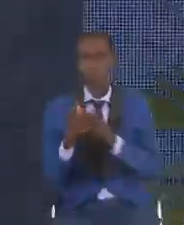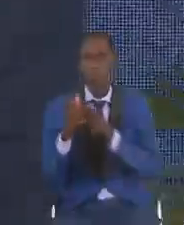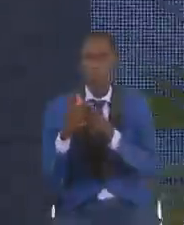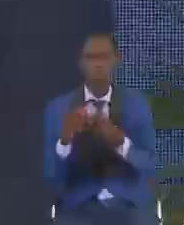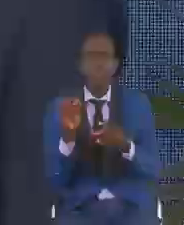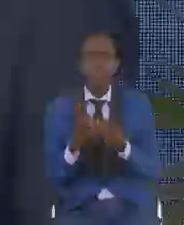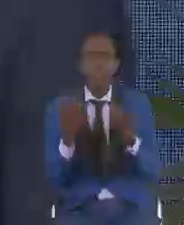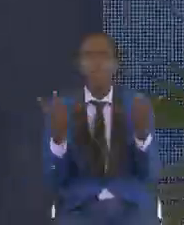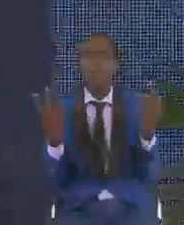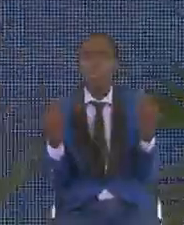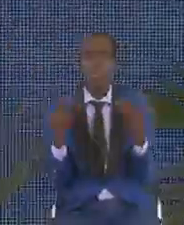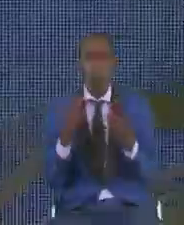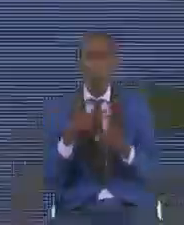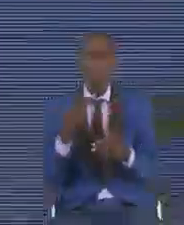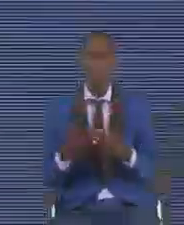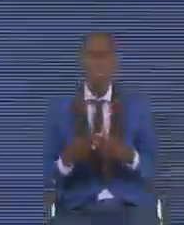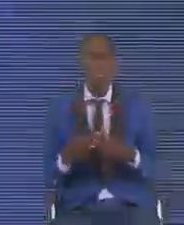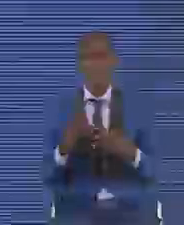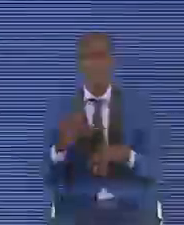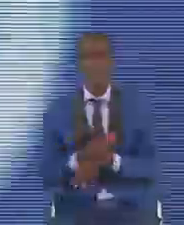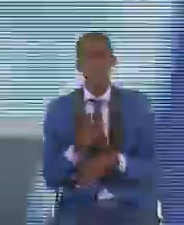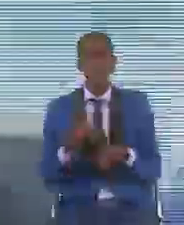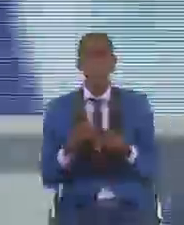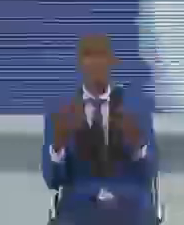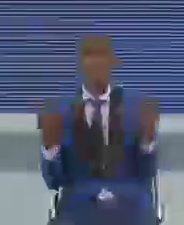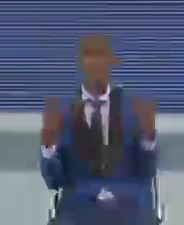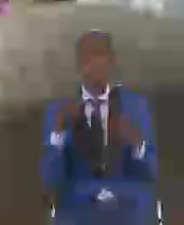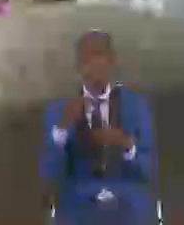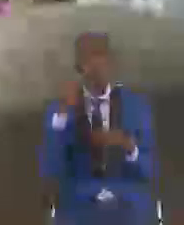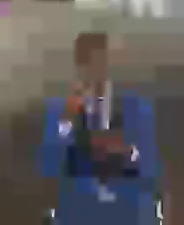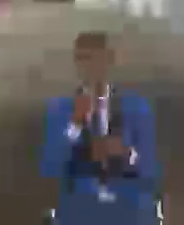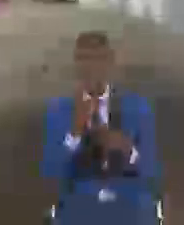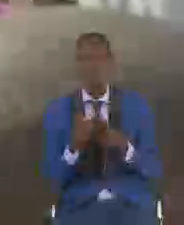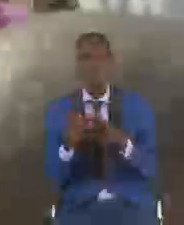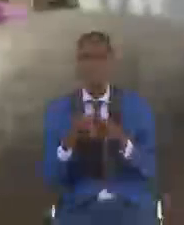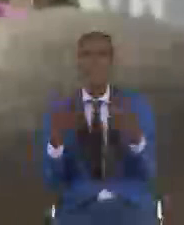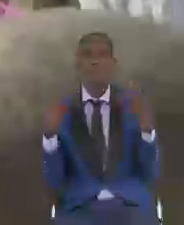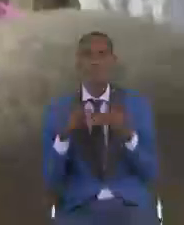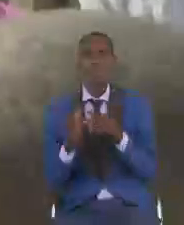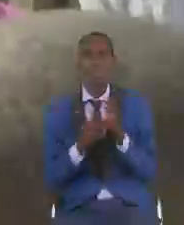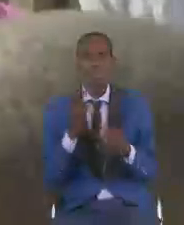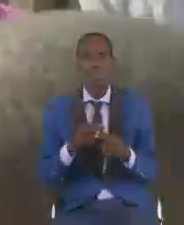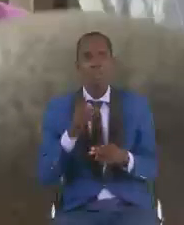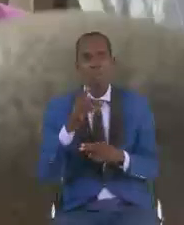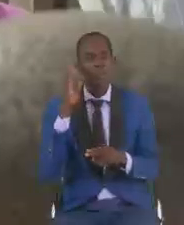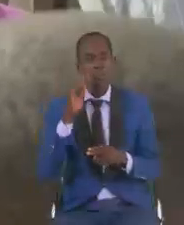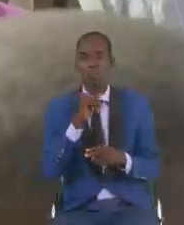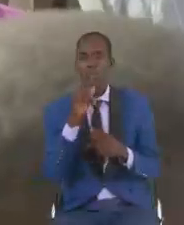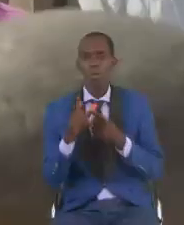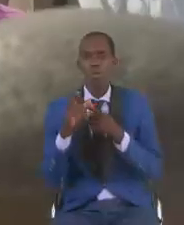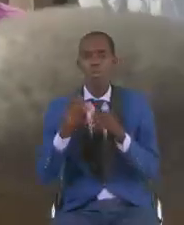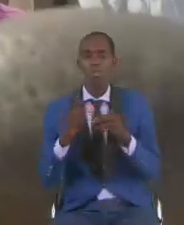vain, neither labored in vain. You will not run in vain. I said you will not run in